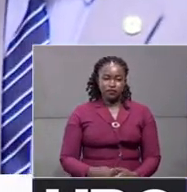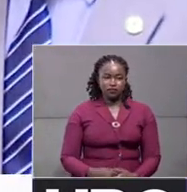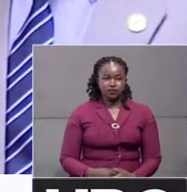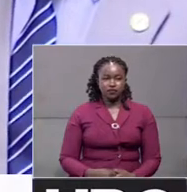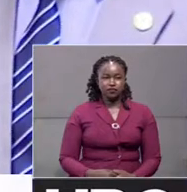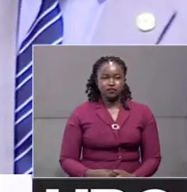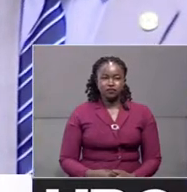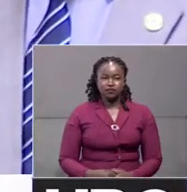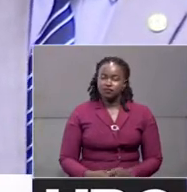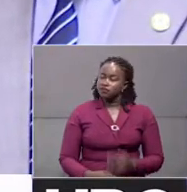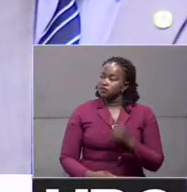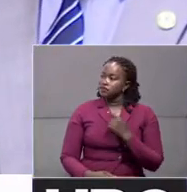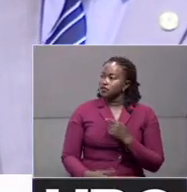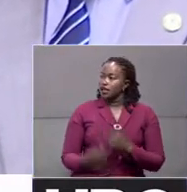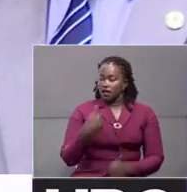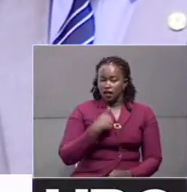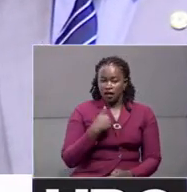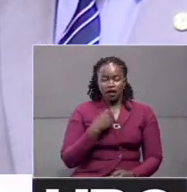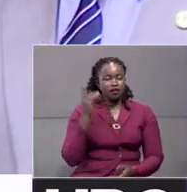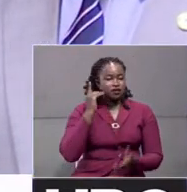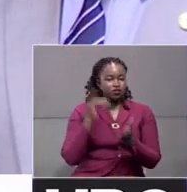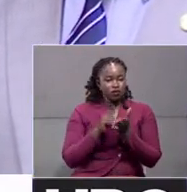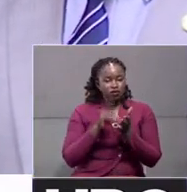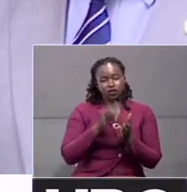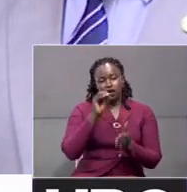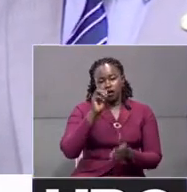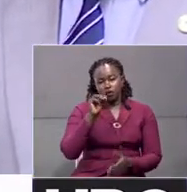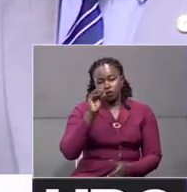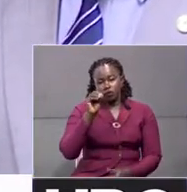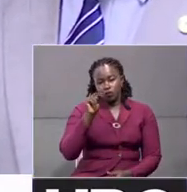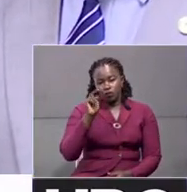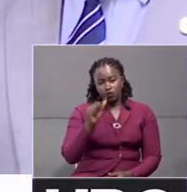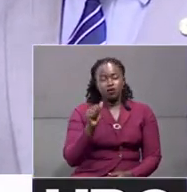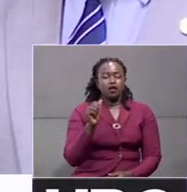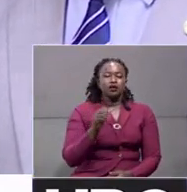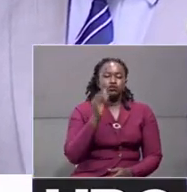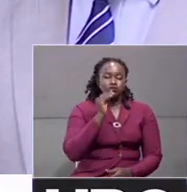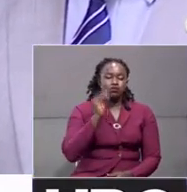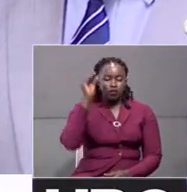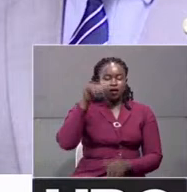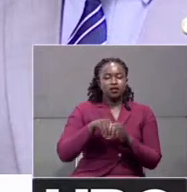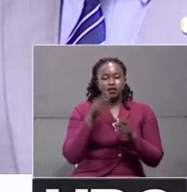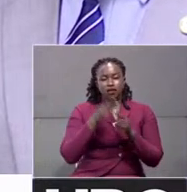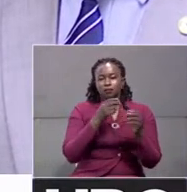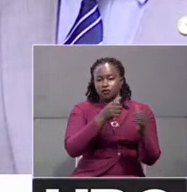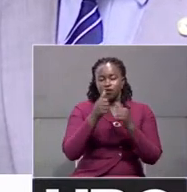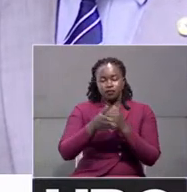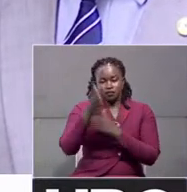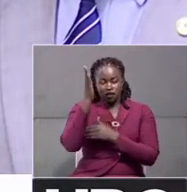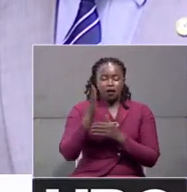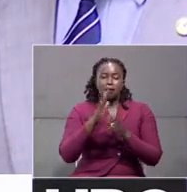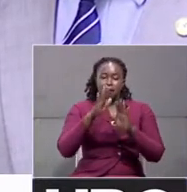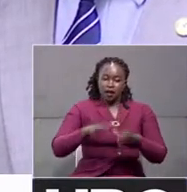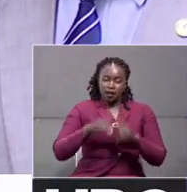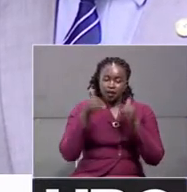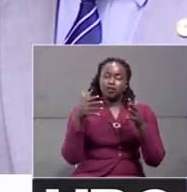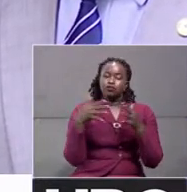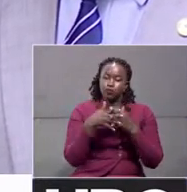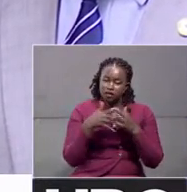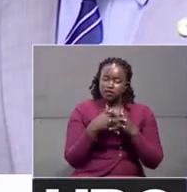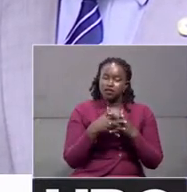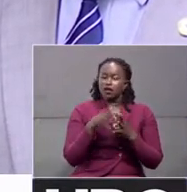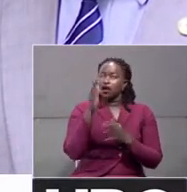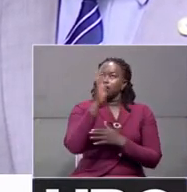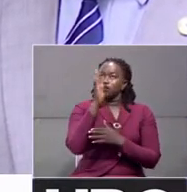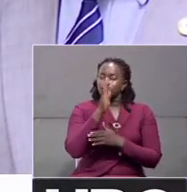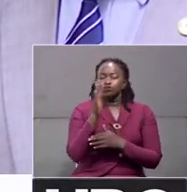I, Dr. Amona Kenneth, swear in the name of the Almighty God. Parliament, on Wednesday afternoon,